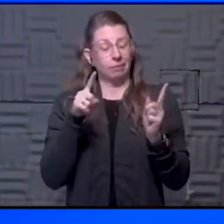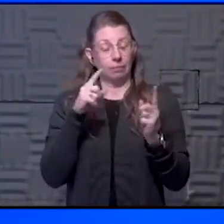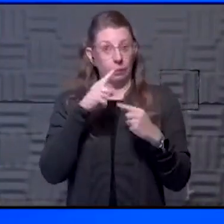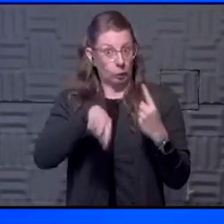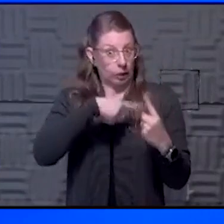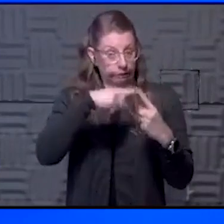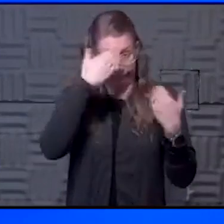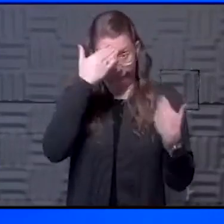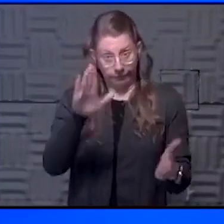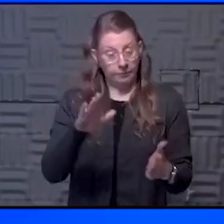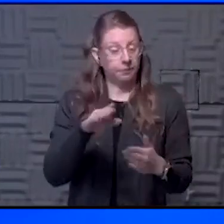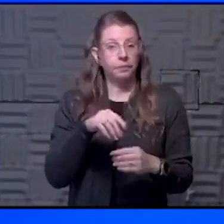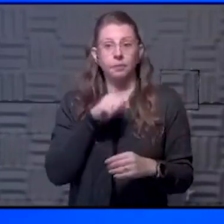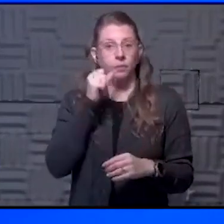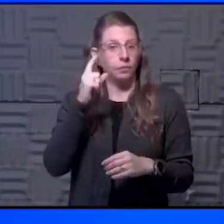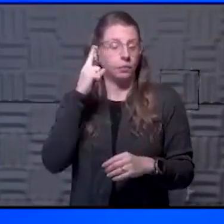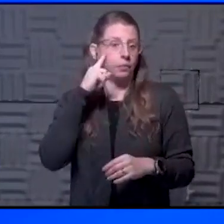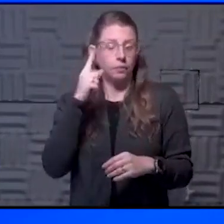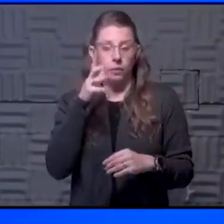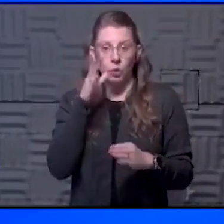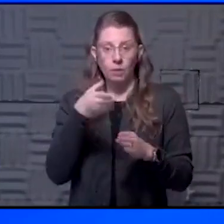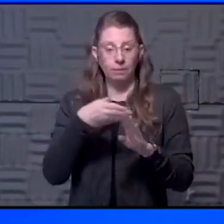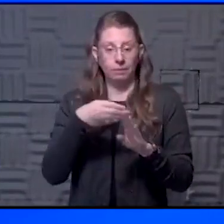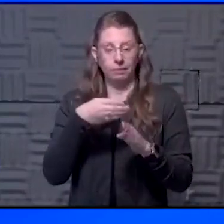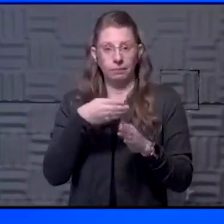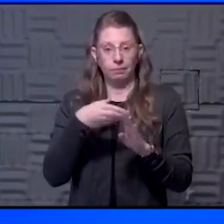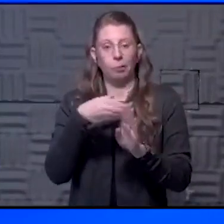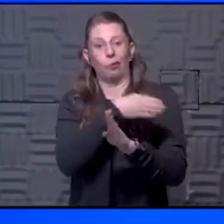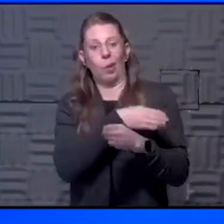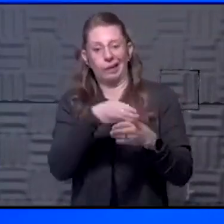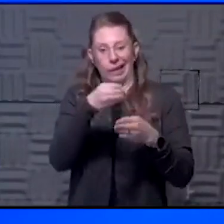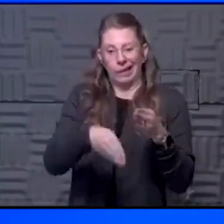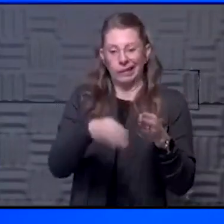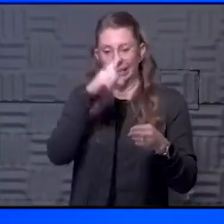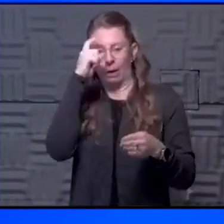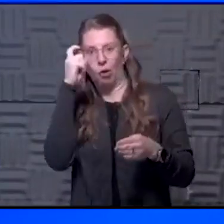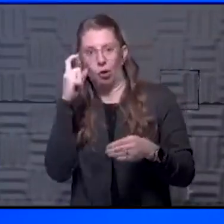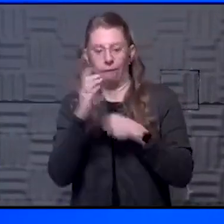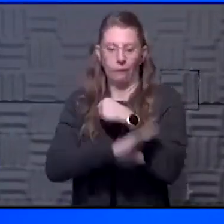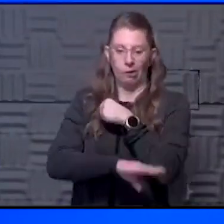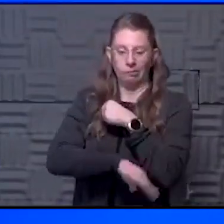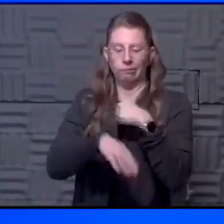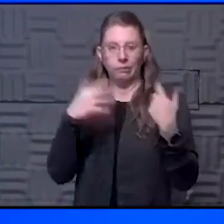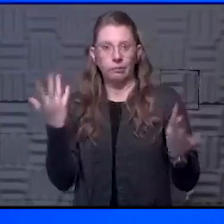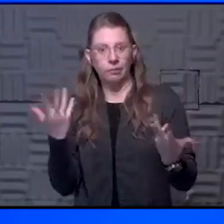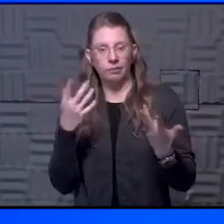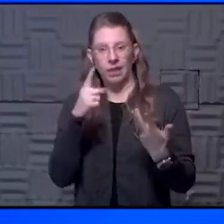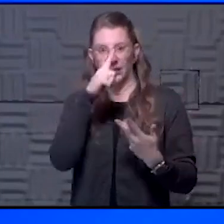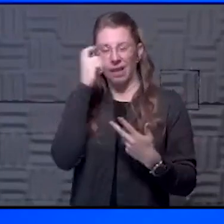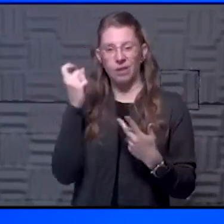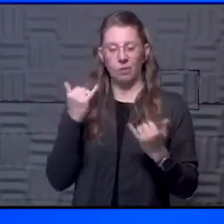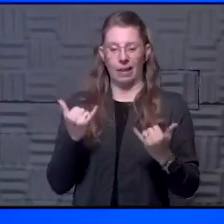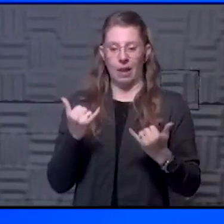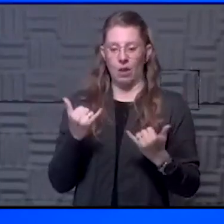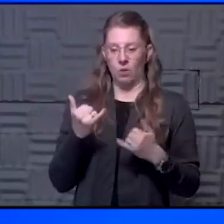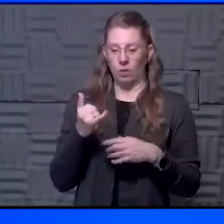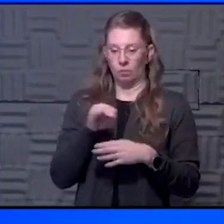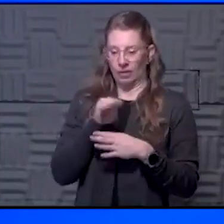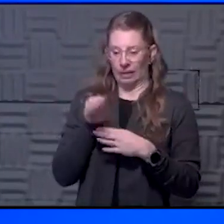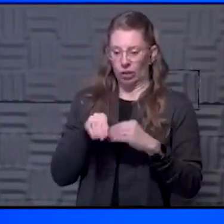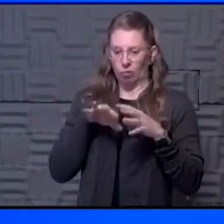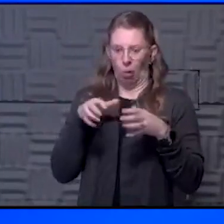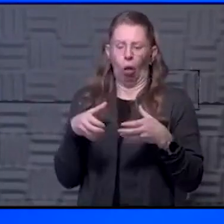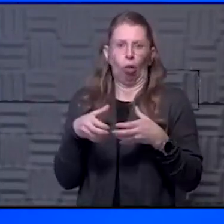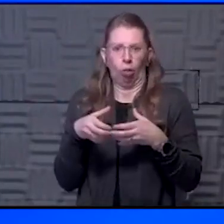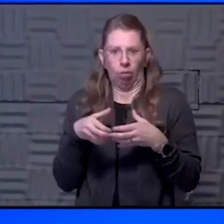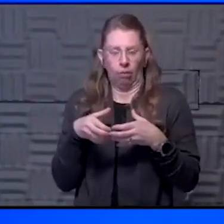to be any time maybe before the end of the summer or the fall. I don't think we know that because right now just such a small percentage of people have